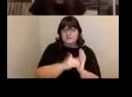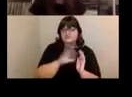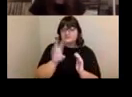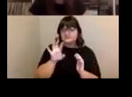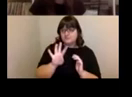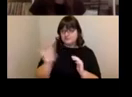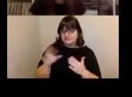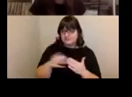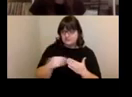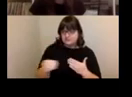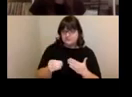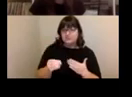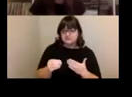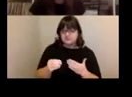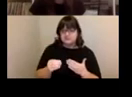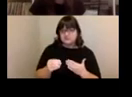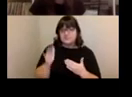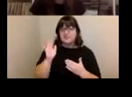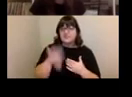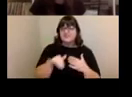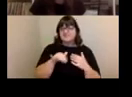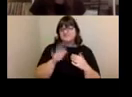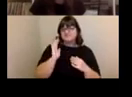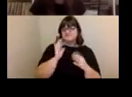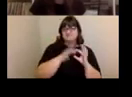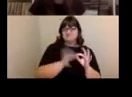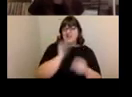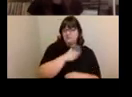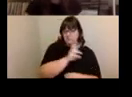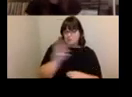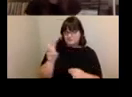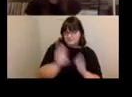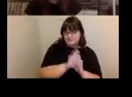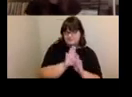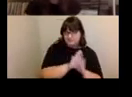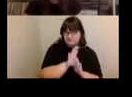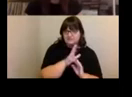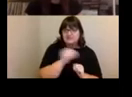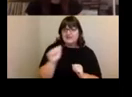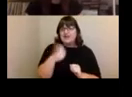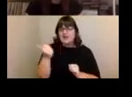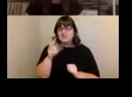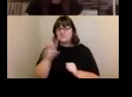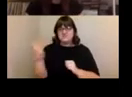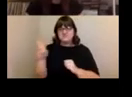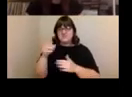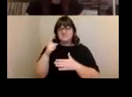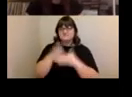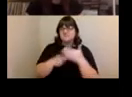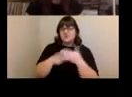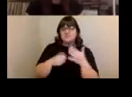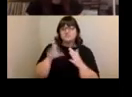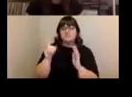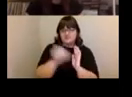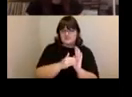$4,647. And this is the redevelopment of our website. And then some other website related expenses at $1,018